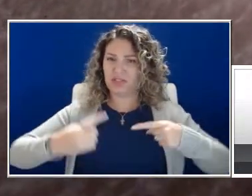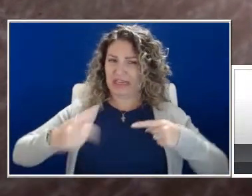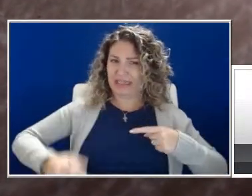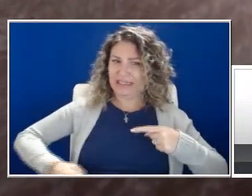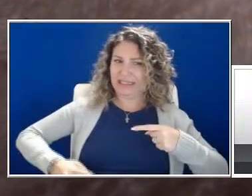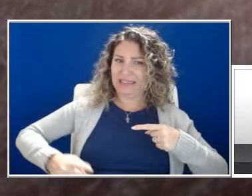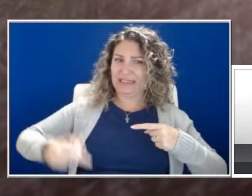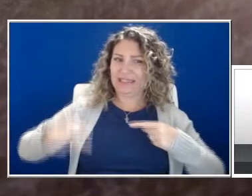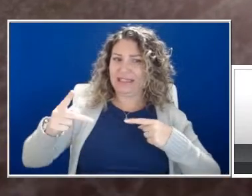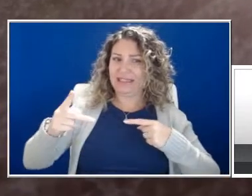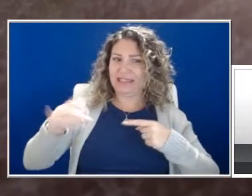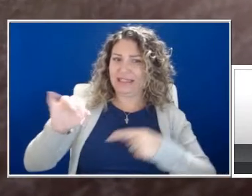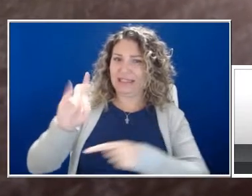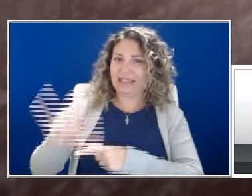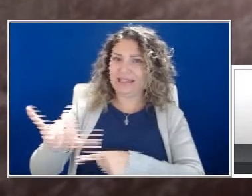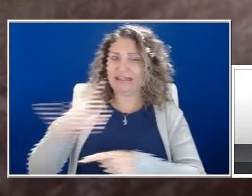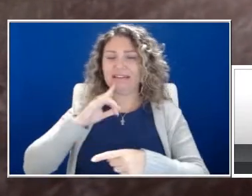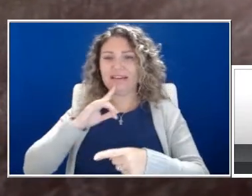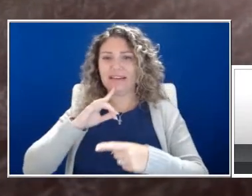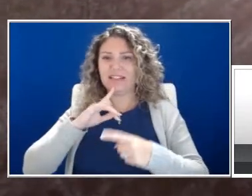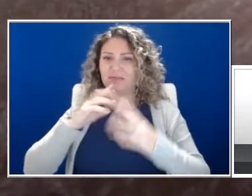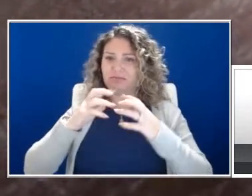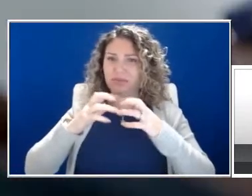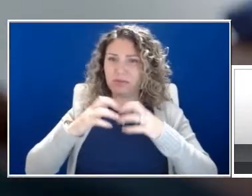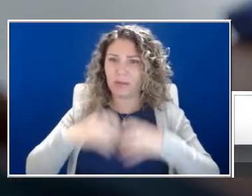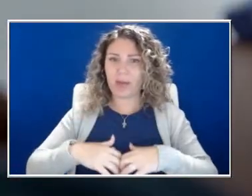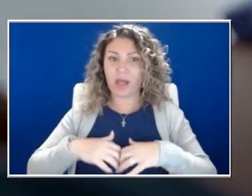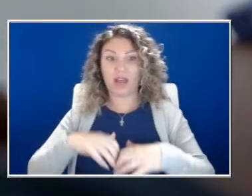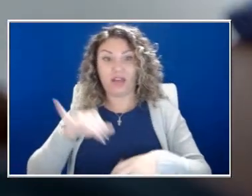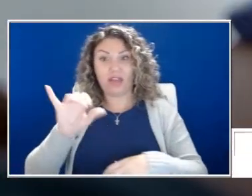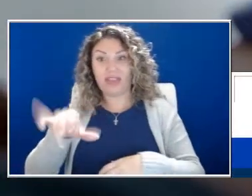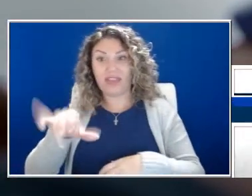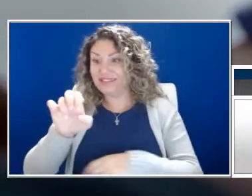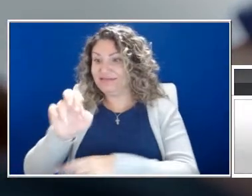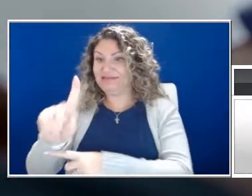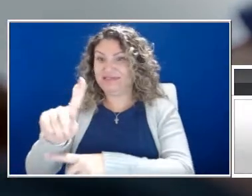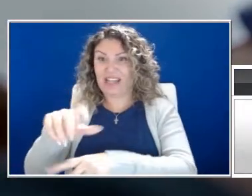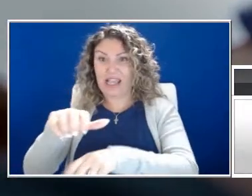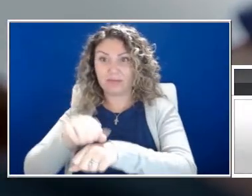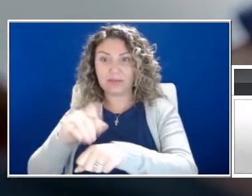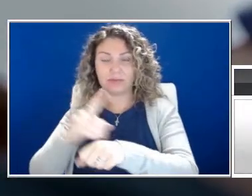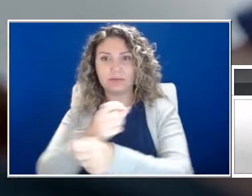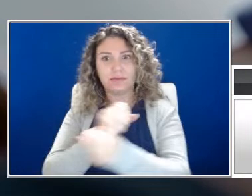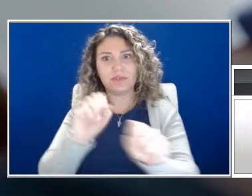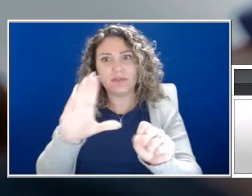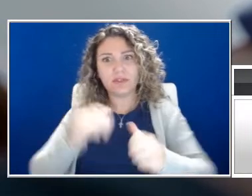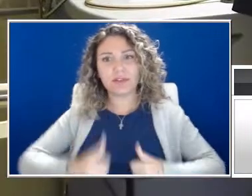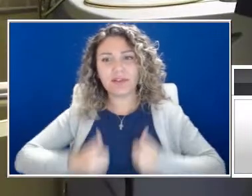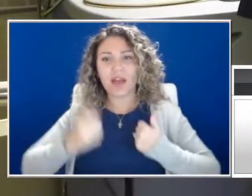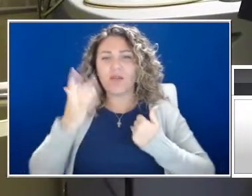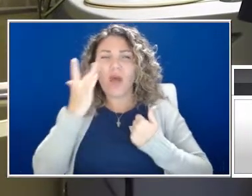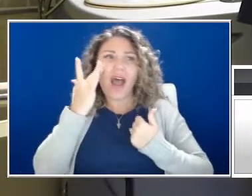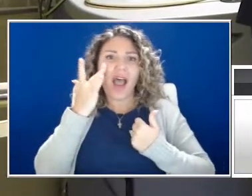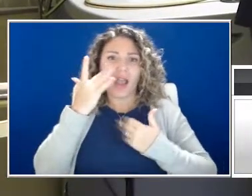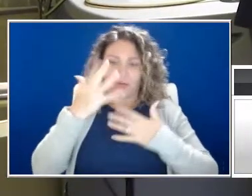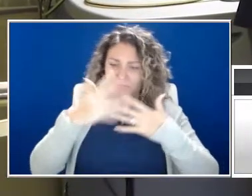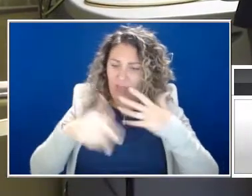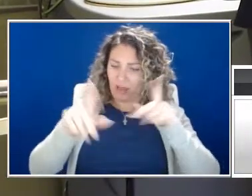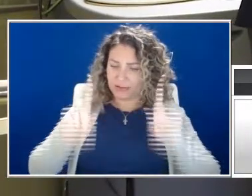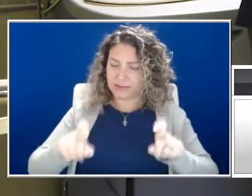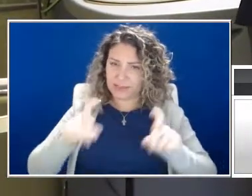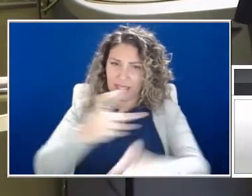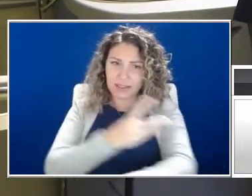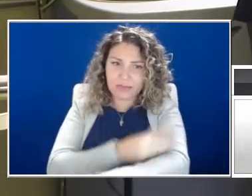unlucky tick bite may have just helped save David's life. Doctors did blood test after blood test, which led to a